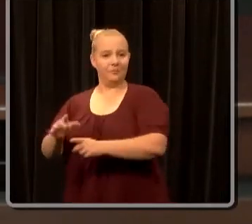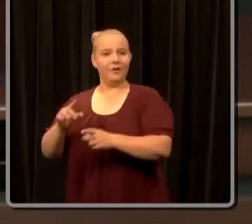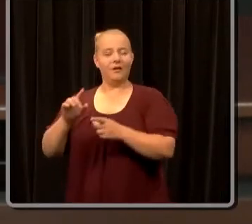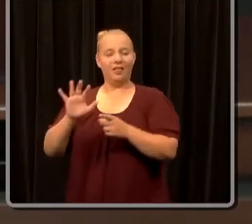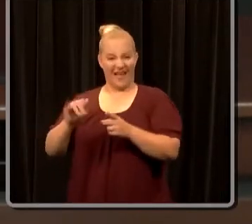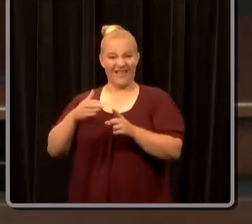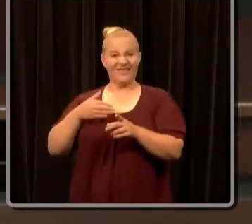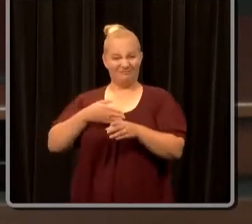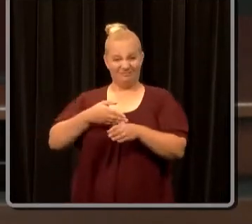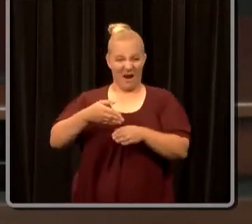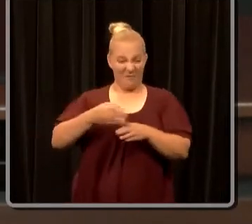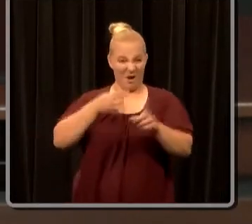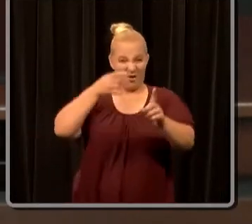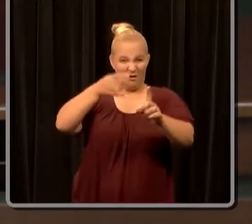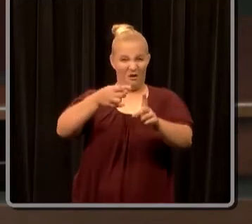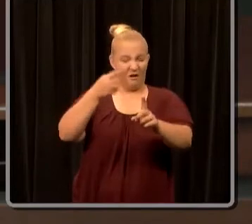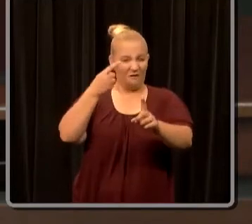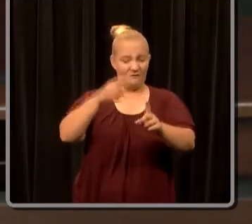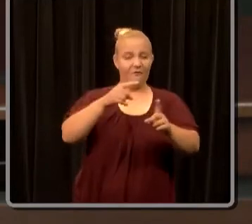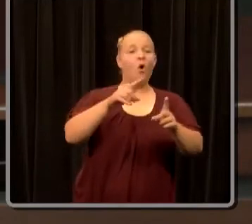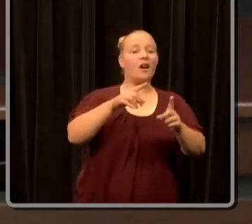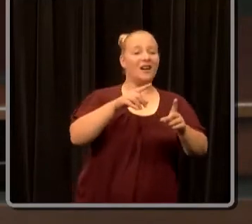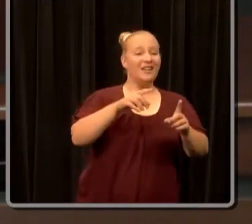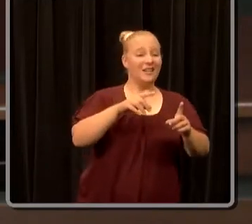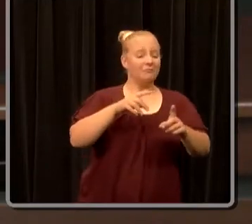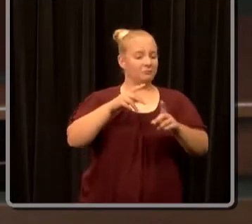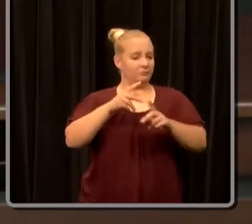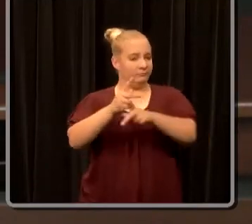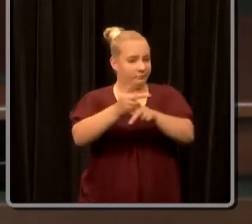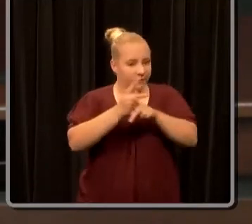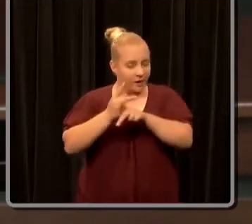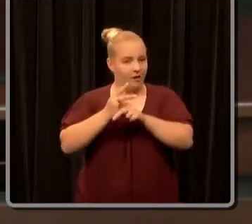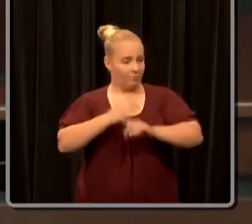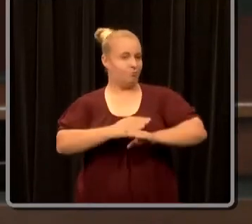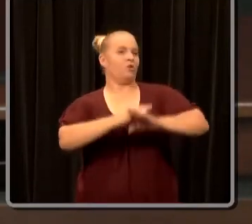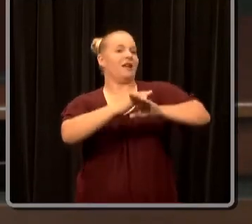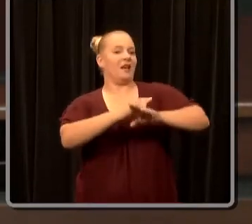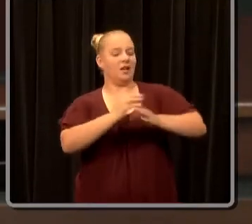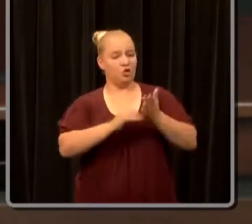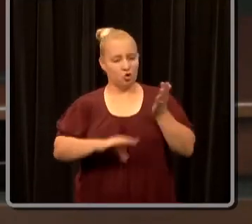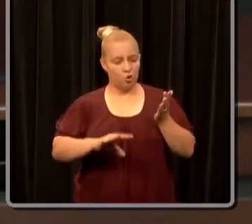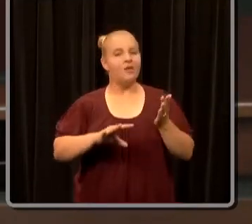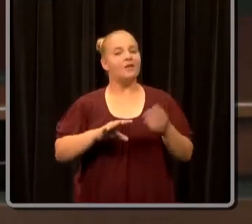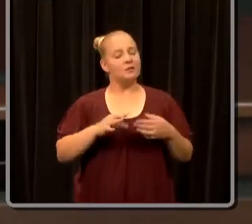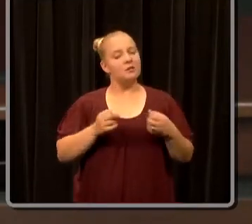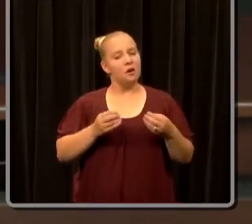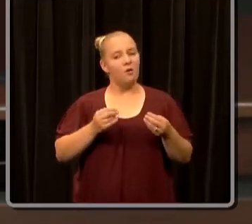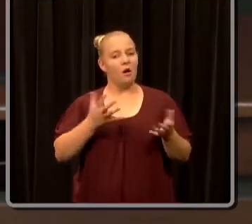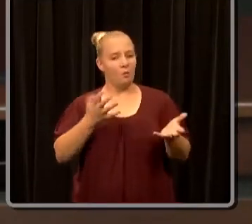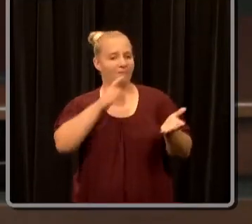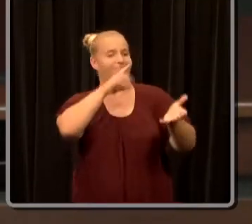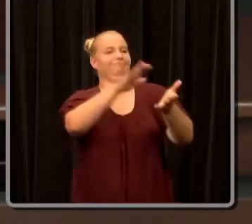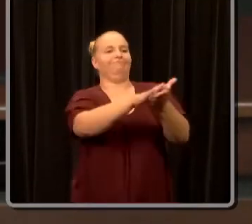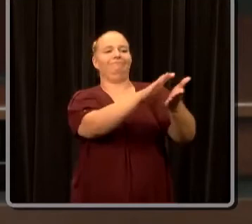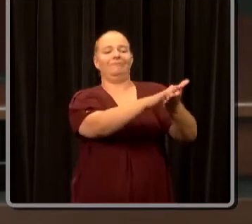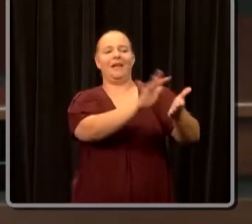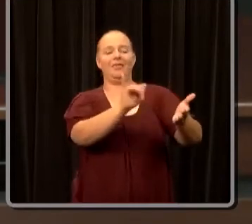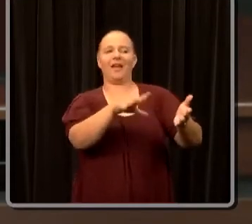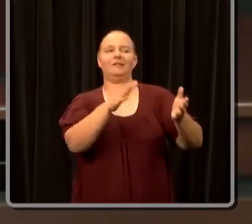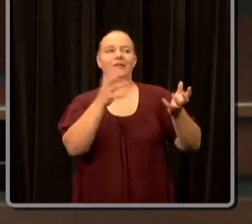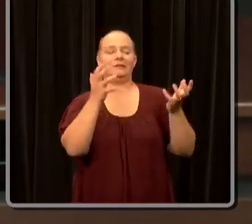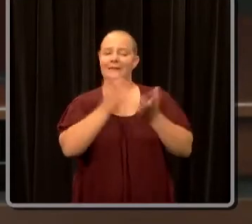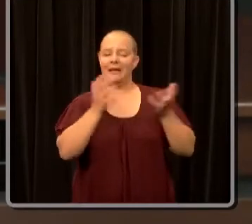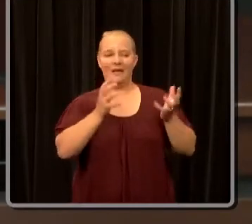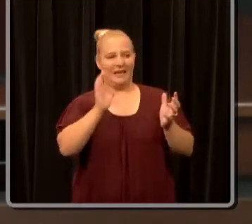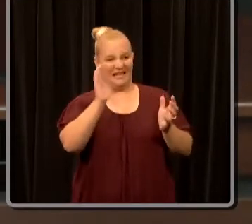primary goals of not just educating, but protecting those kids when they're in the buildings and on our facilities. So I wanted to commend you guys. That's